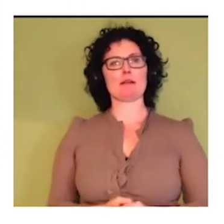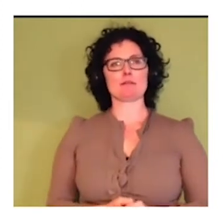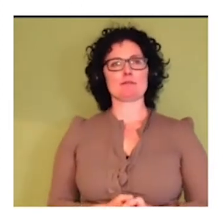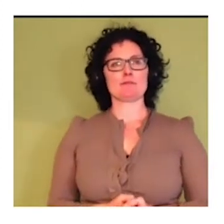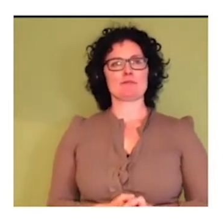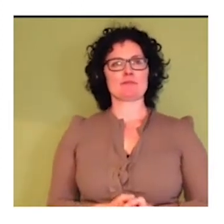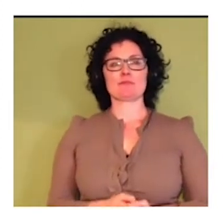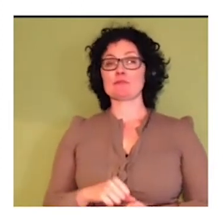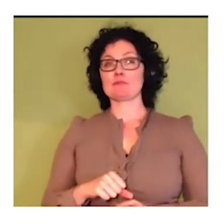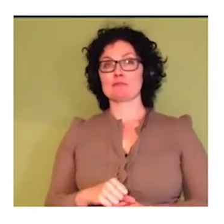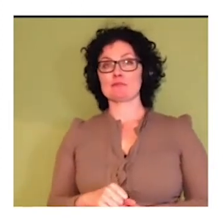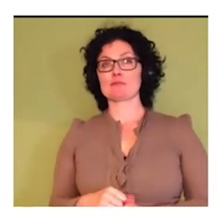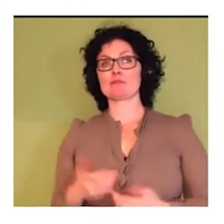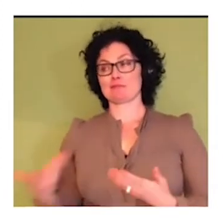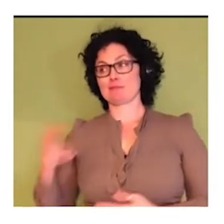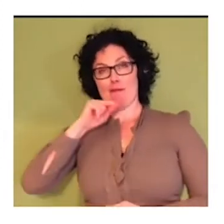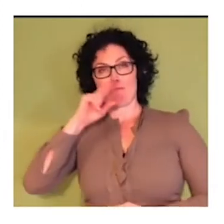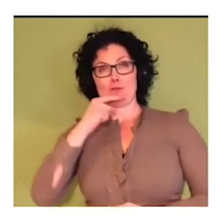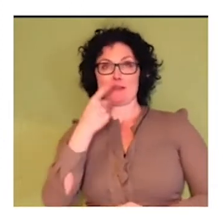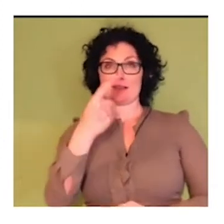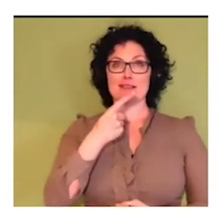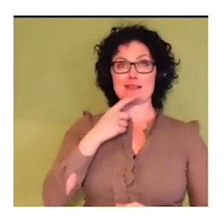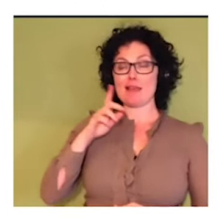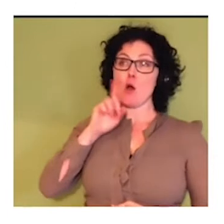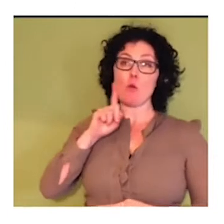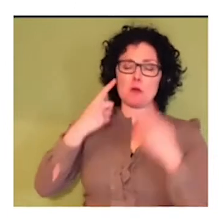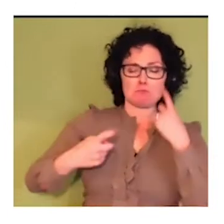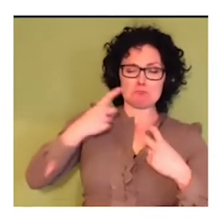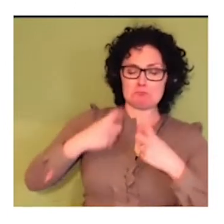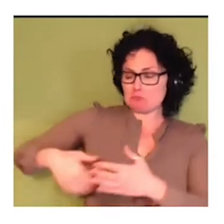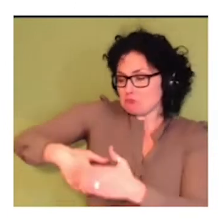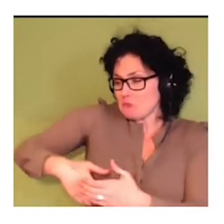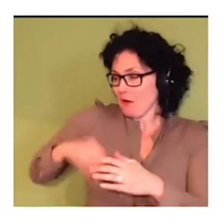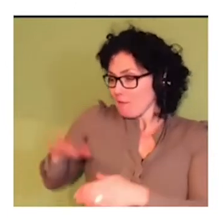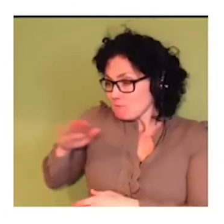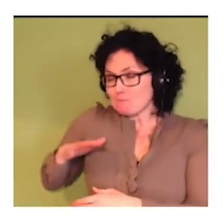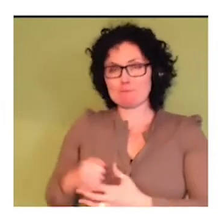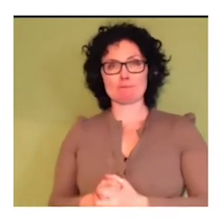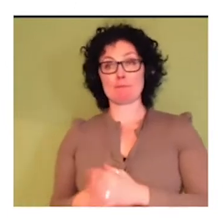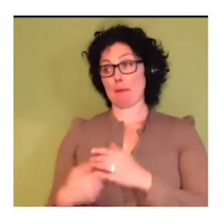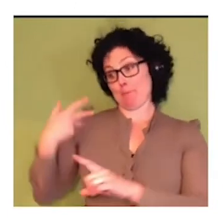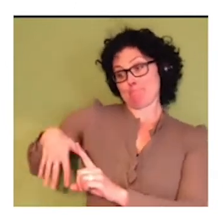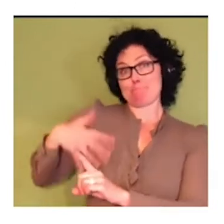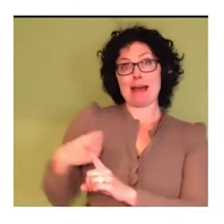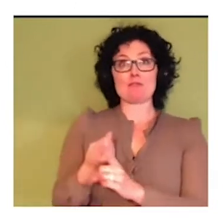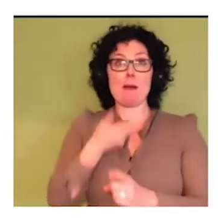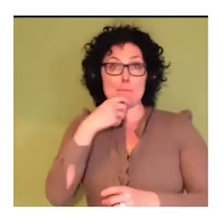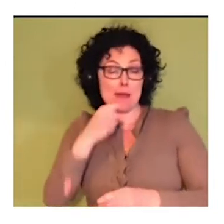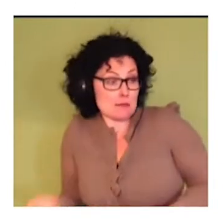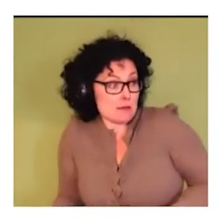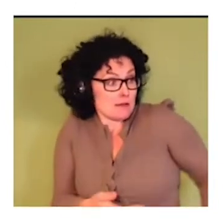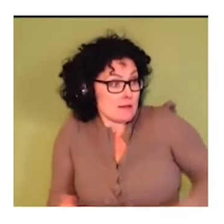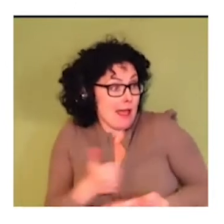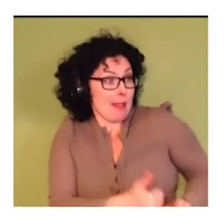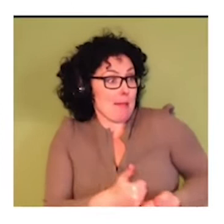woman being comforted by a man on the sloping deck of a ship. In the background, men are loading other women into a lifeboat. Graphic.